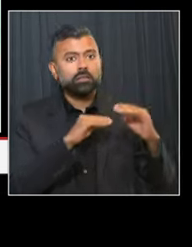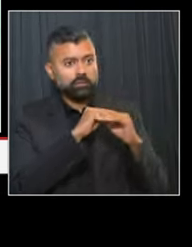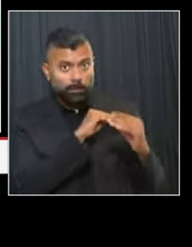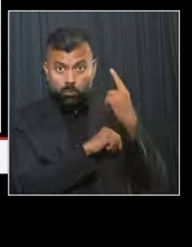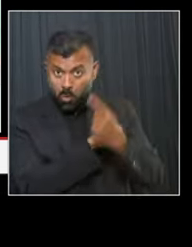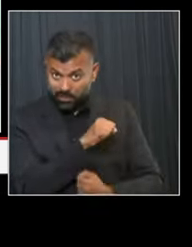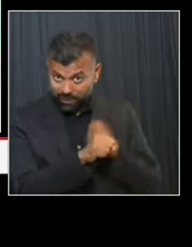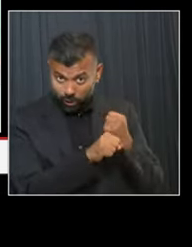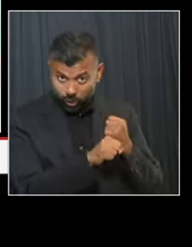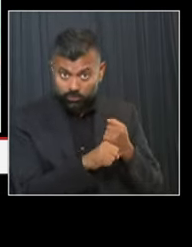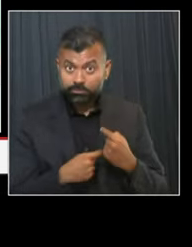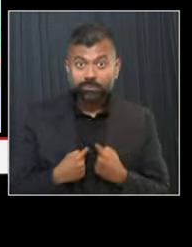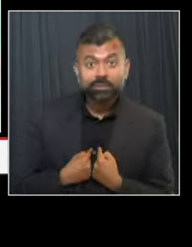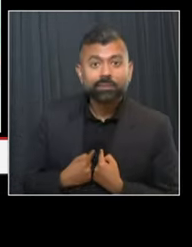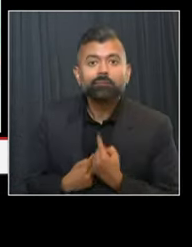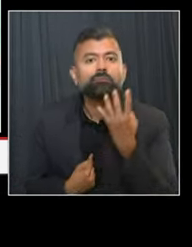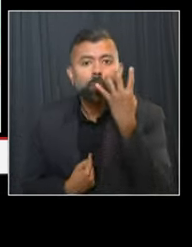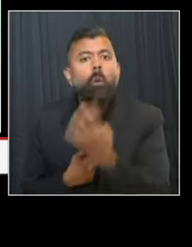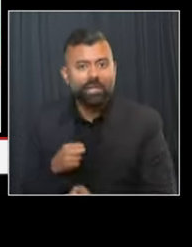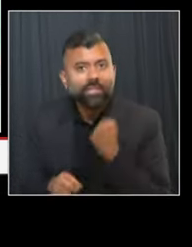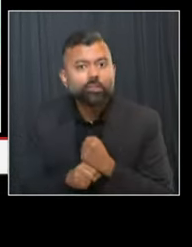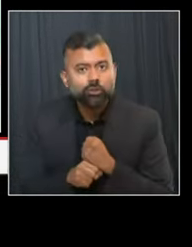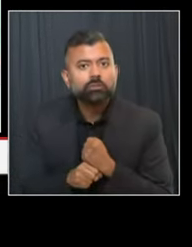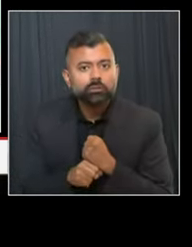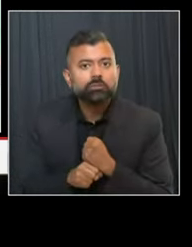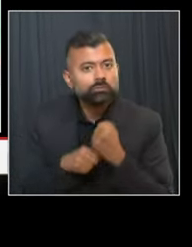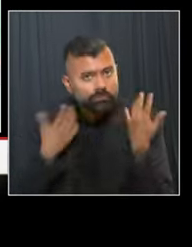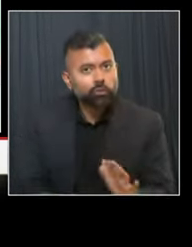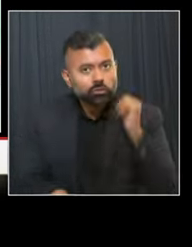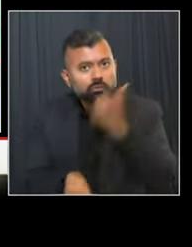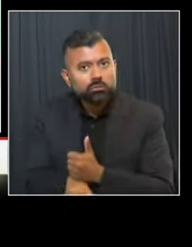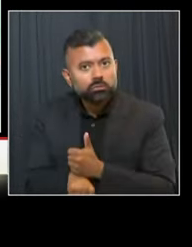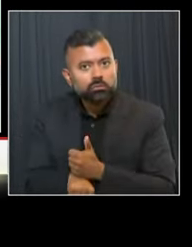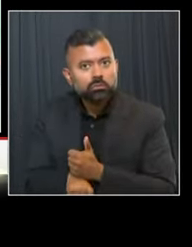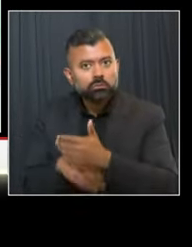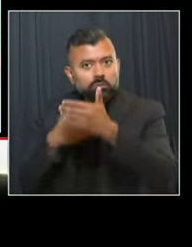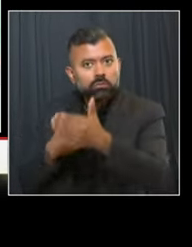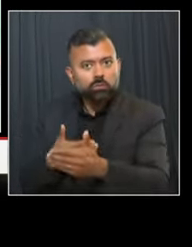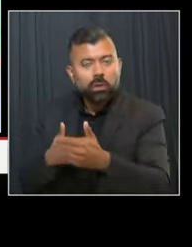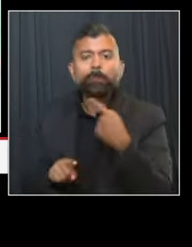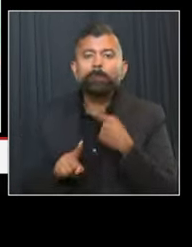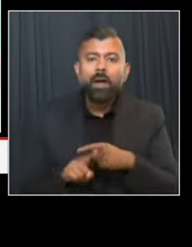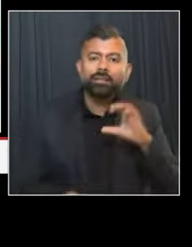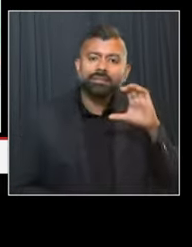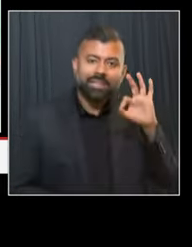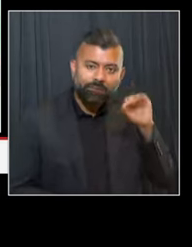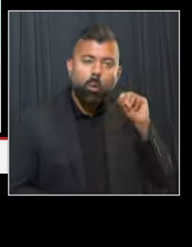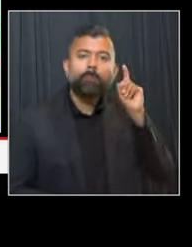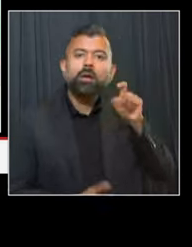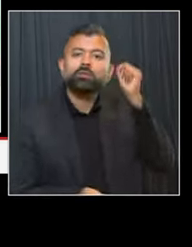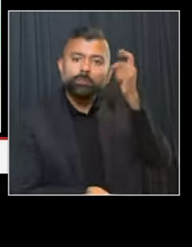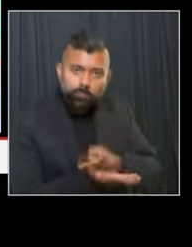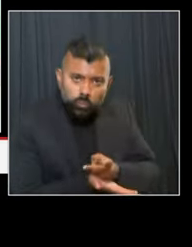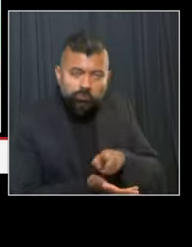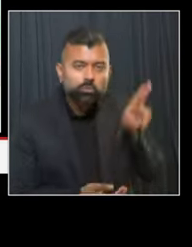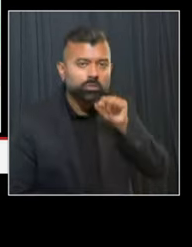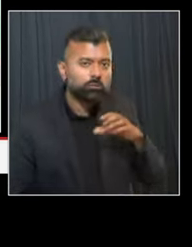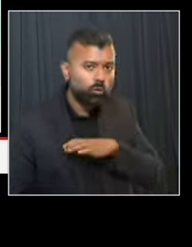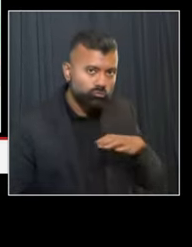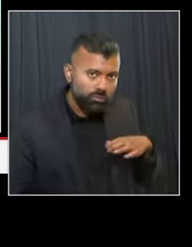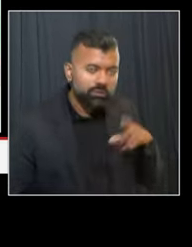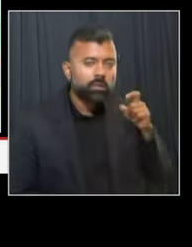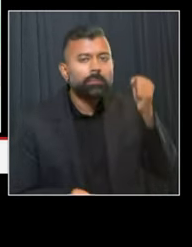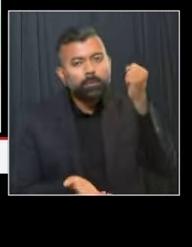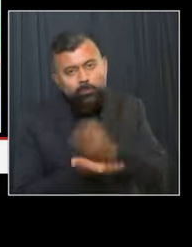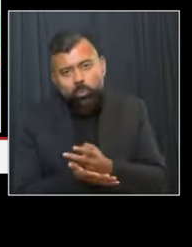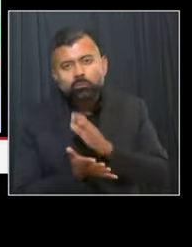but it also, no offense, CFO Lee, it requires the forecasts